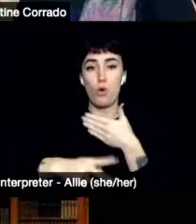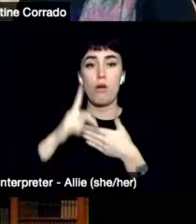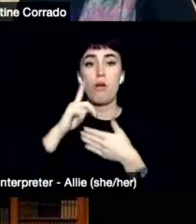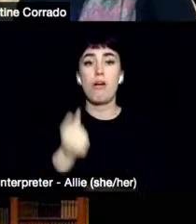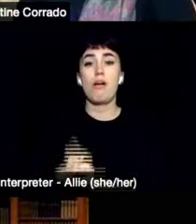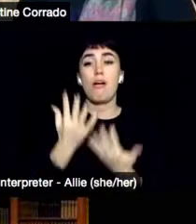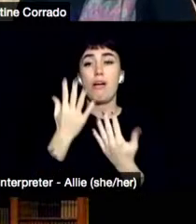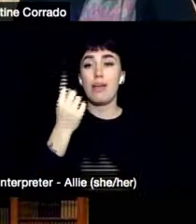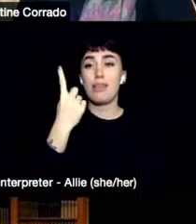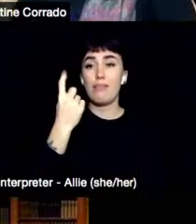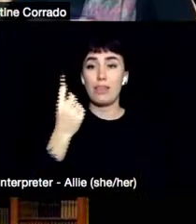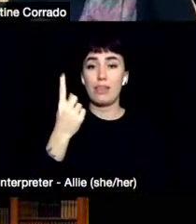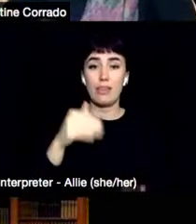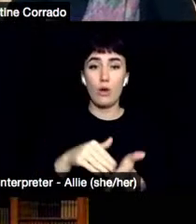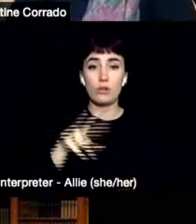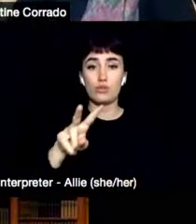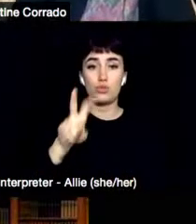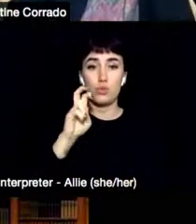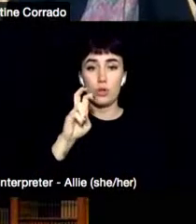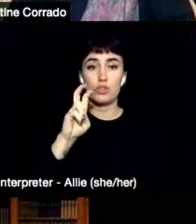of